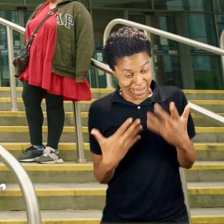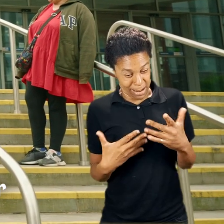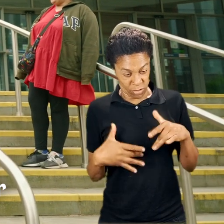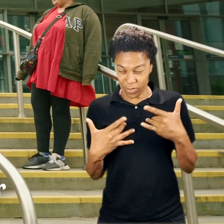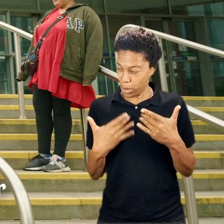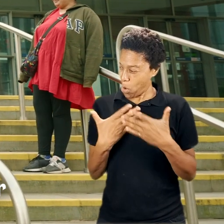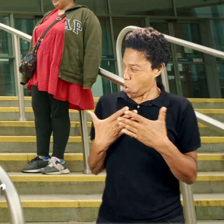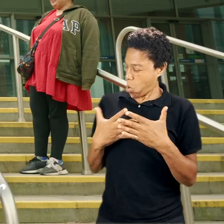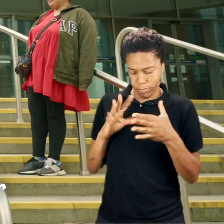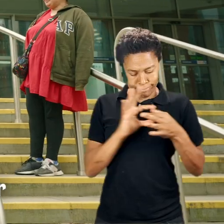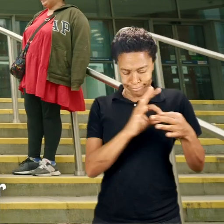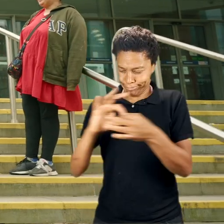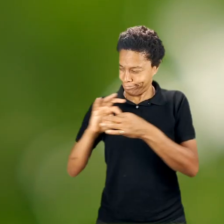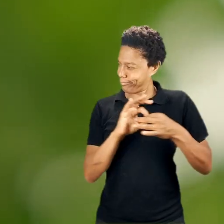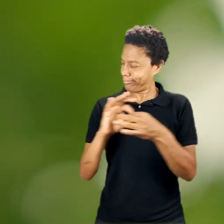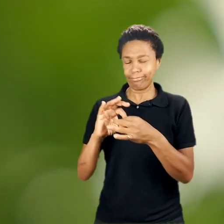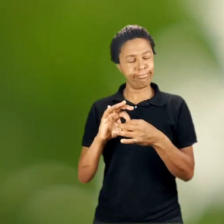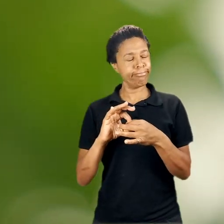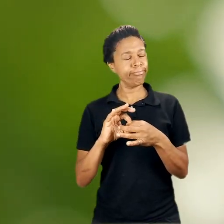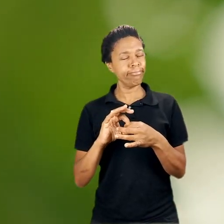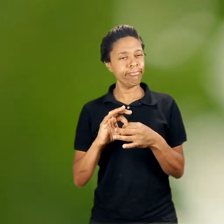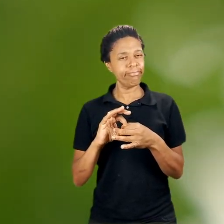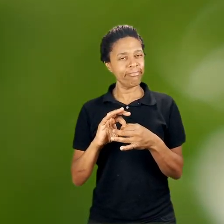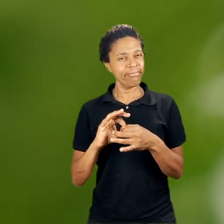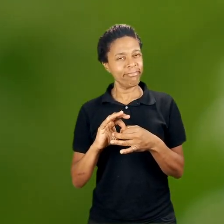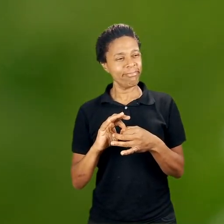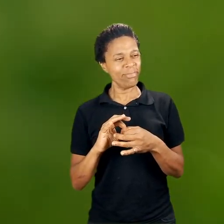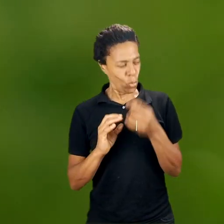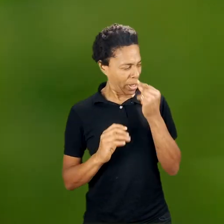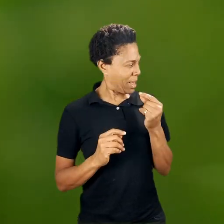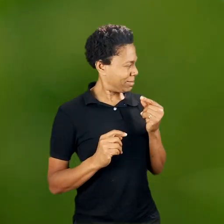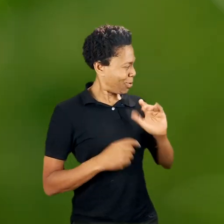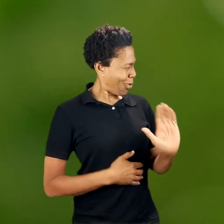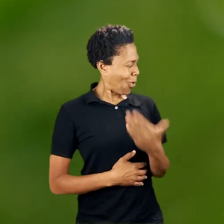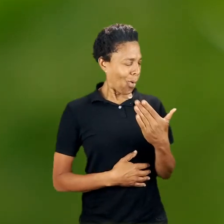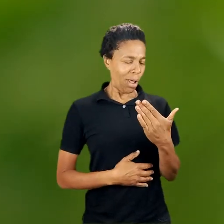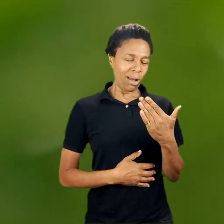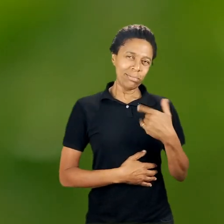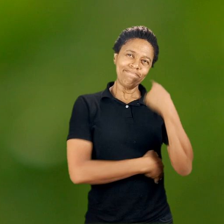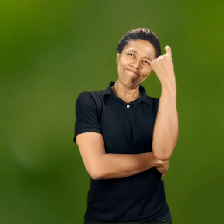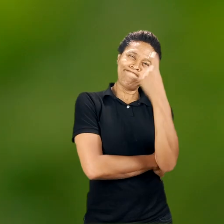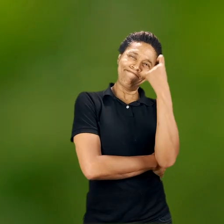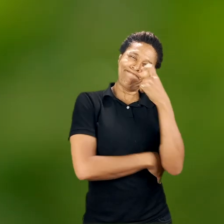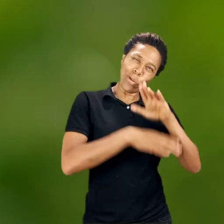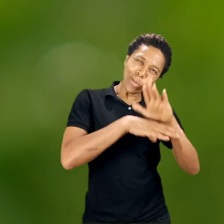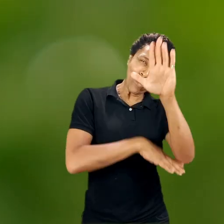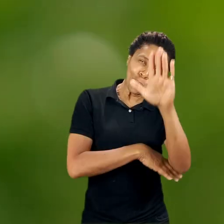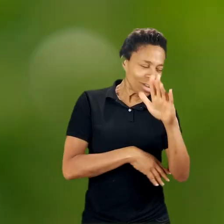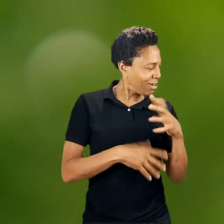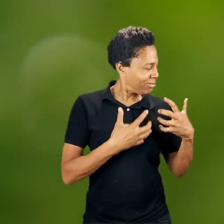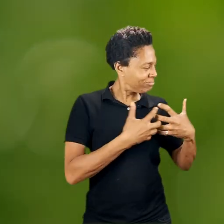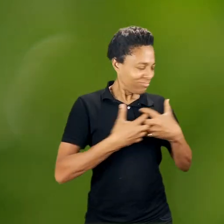there's a kind of like collaborative air in the sort of unity and that we can kind of all face the